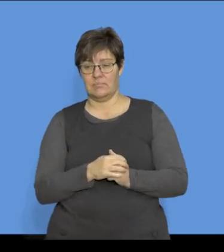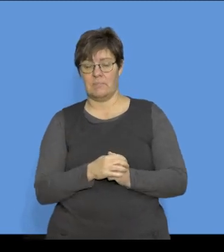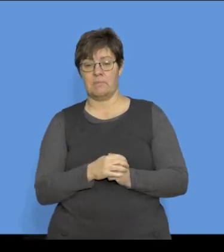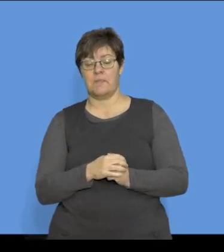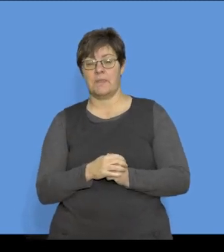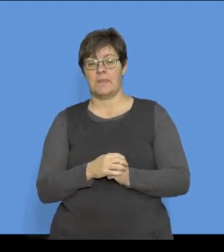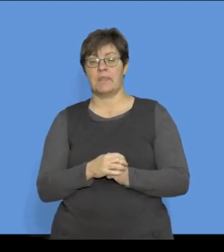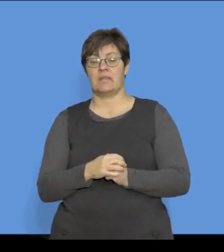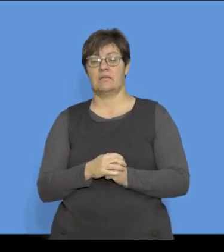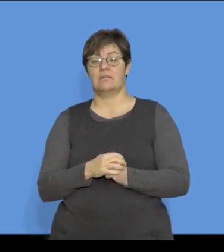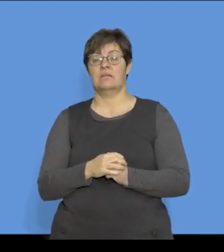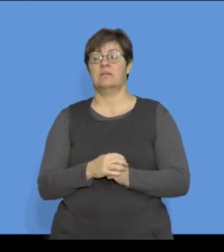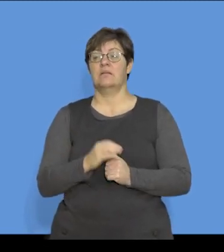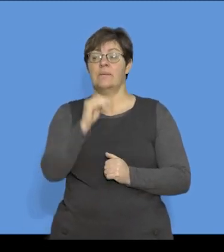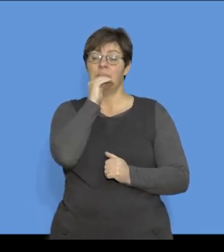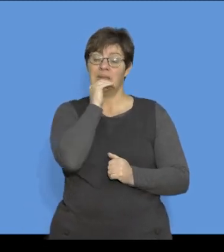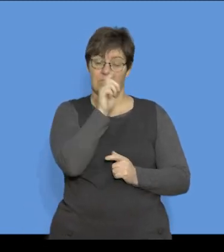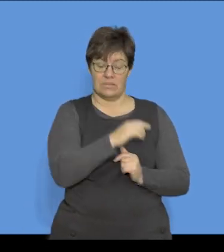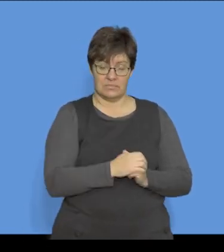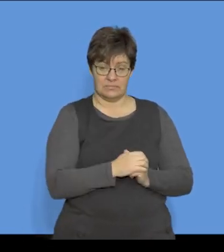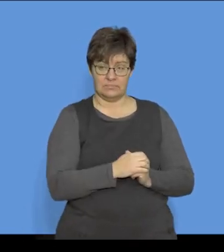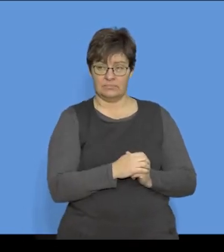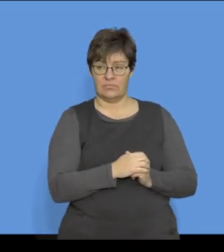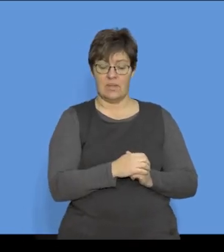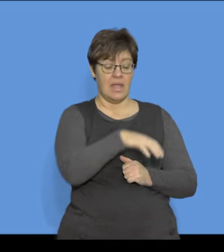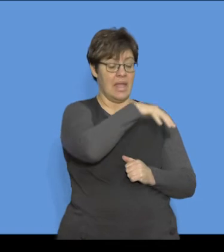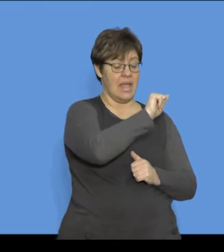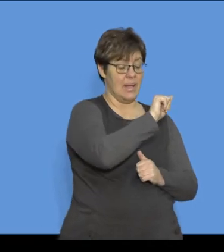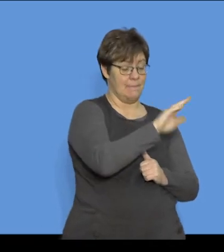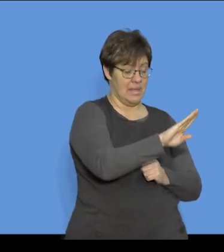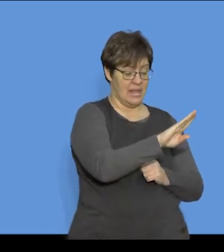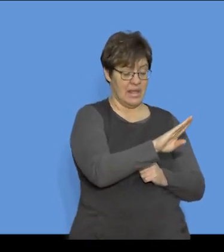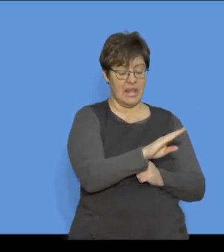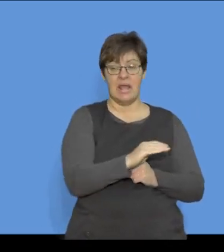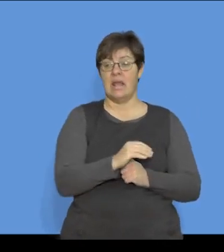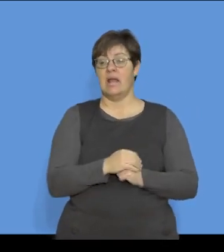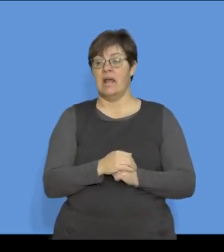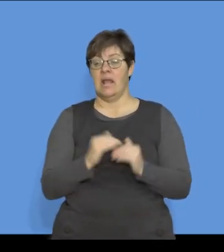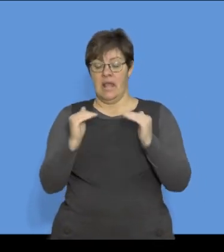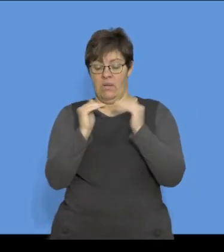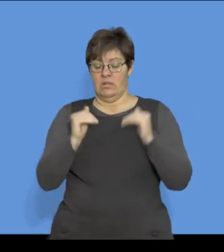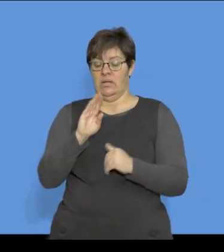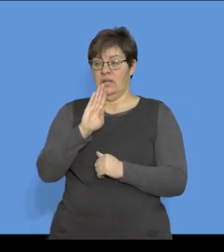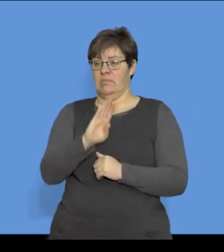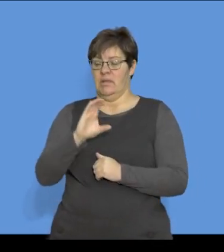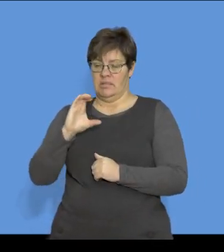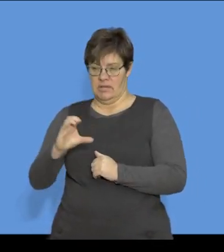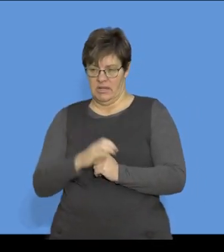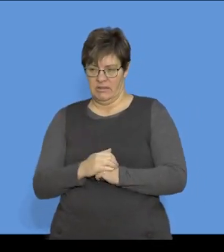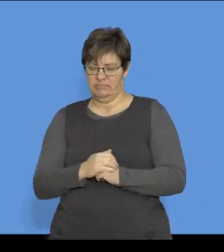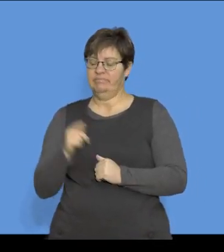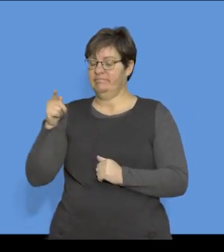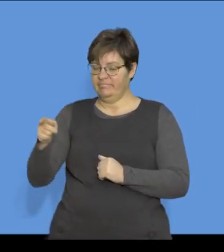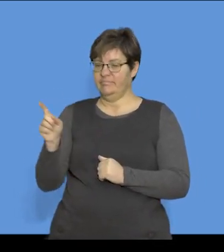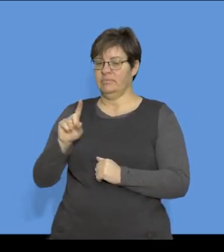first statement will then be AB is equals to BC. And